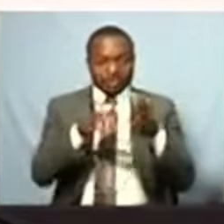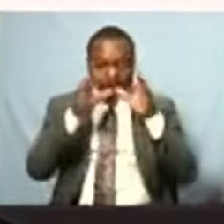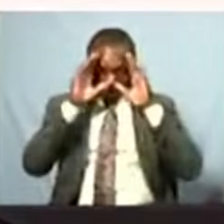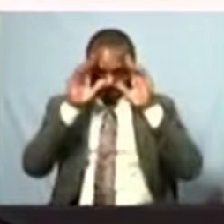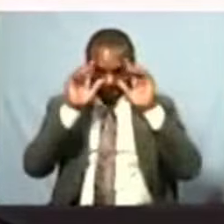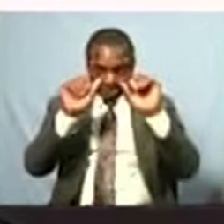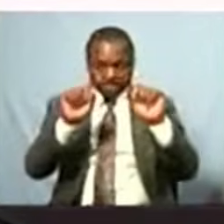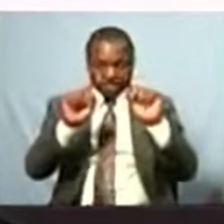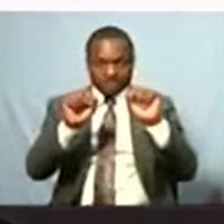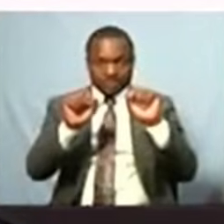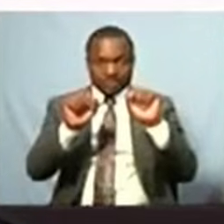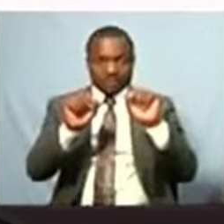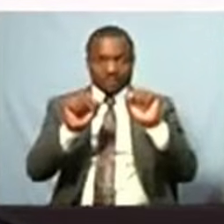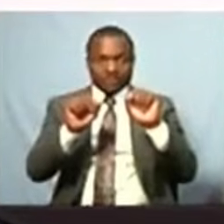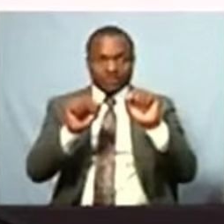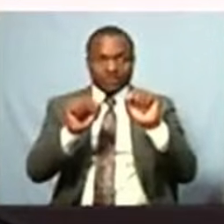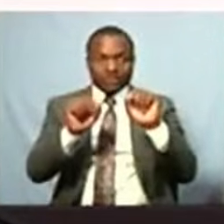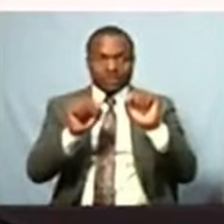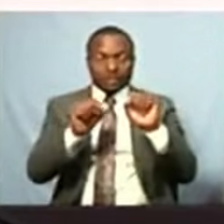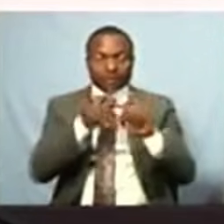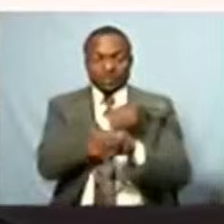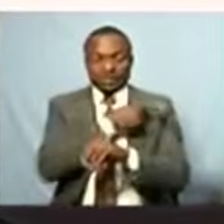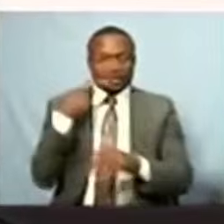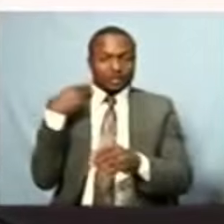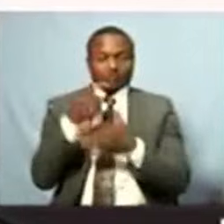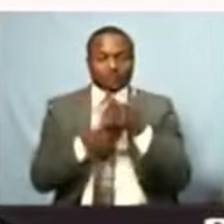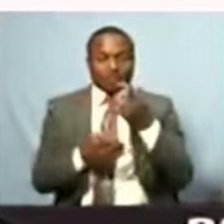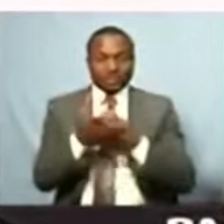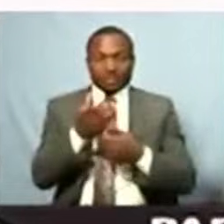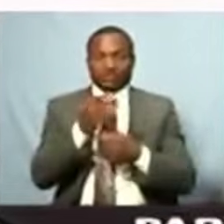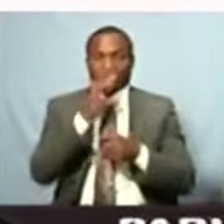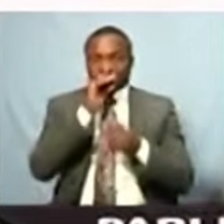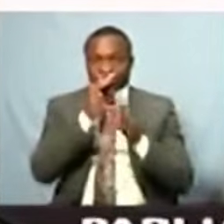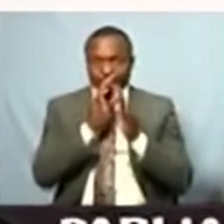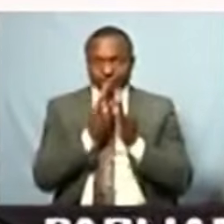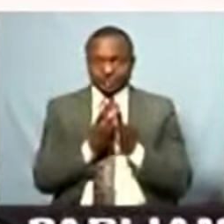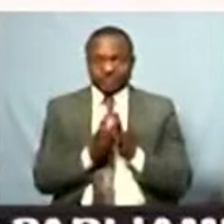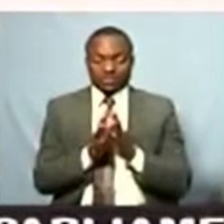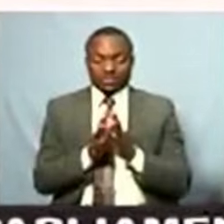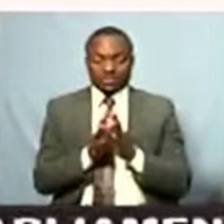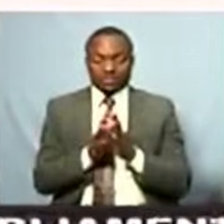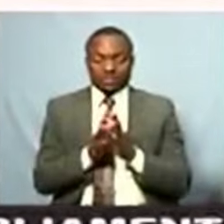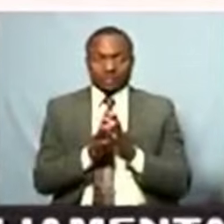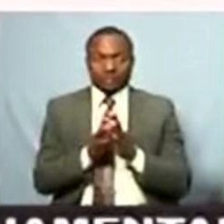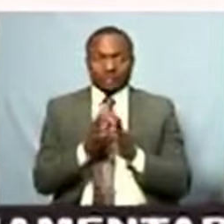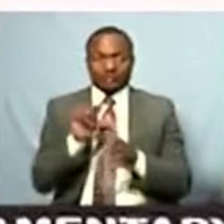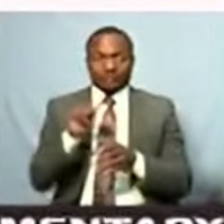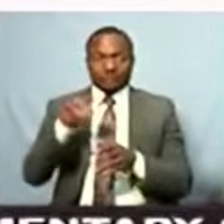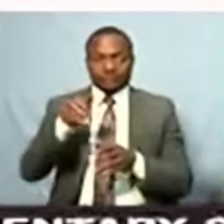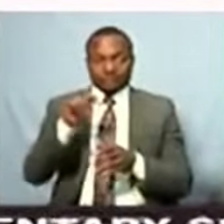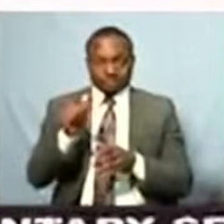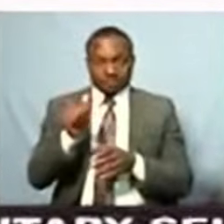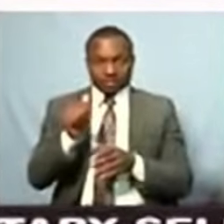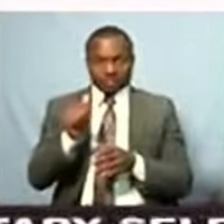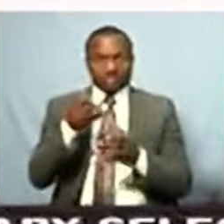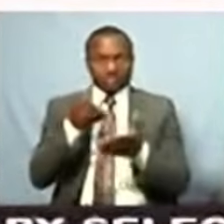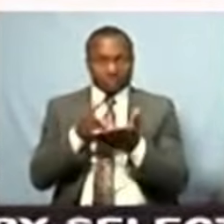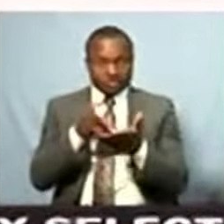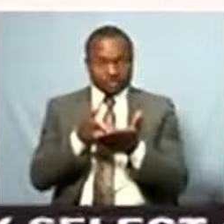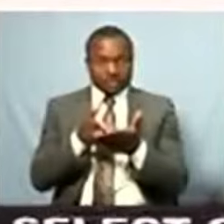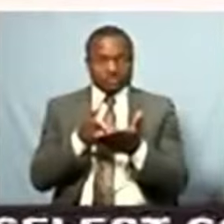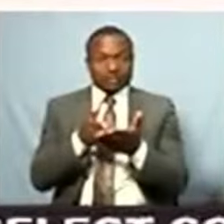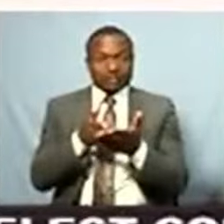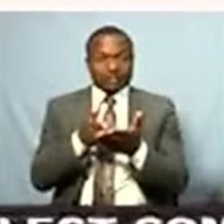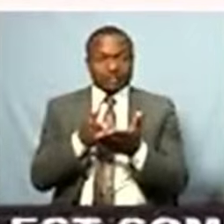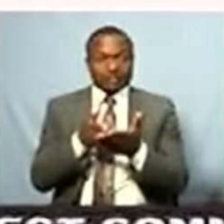President proroguing Parliament in consultation with the Speaker. NIPA is of a view that this is so in